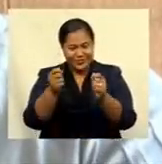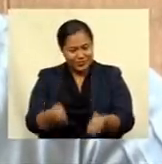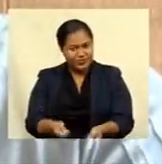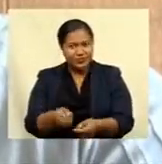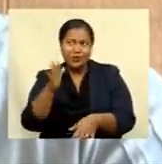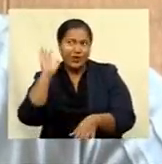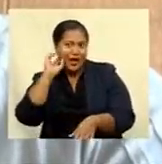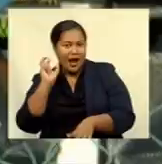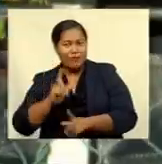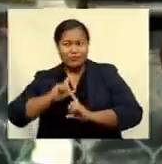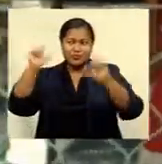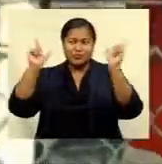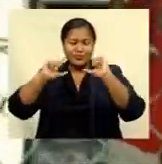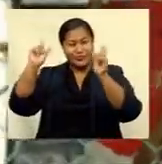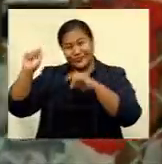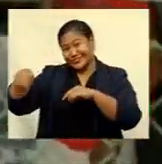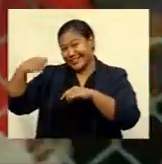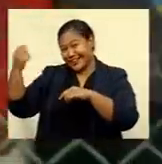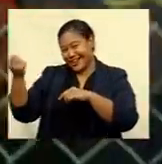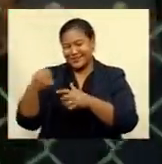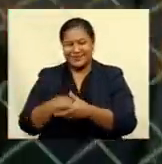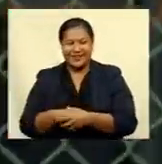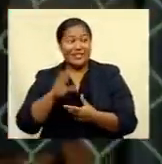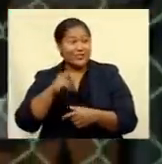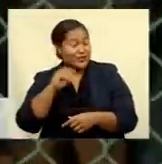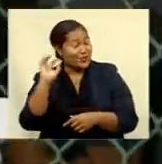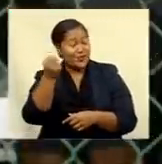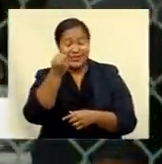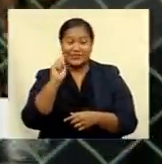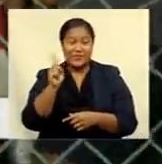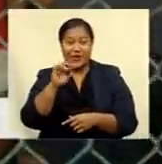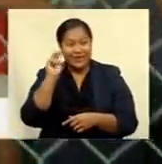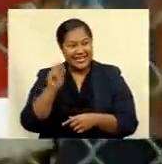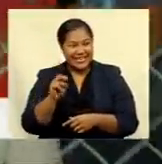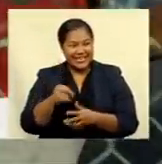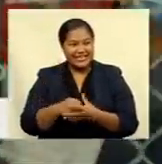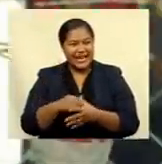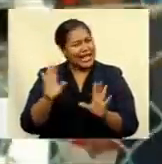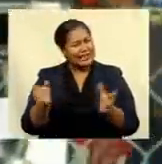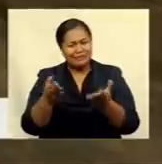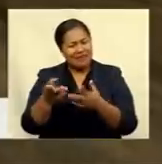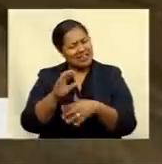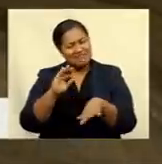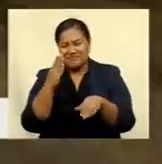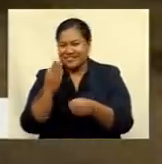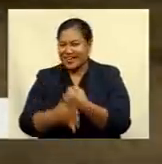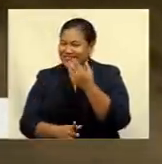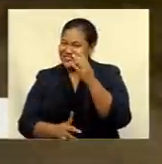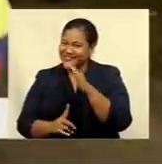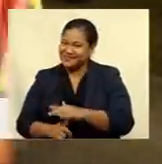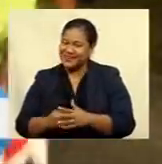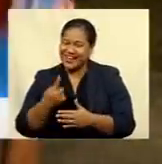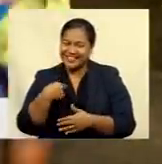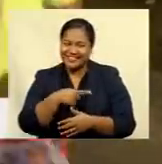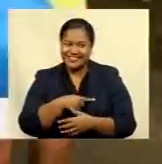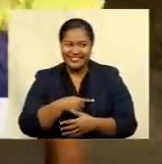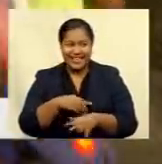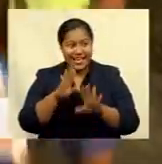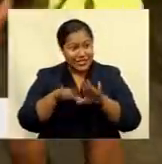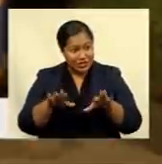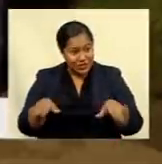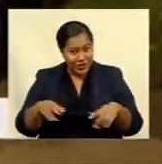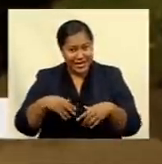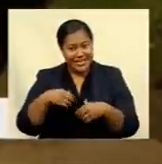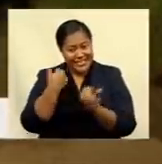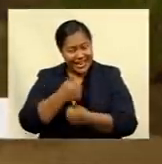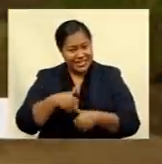our neighborhood. The win is exactly what we needed, and the players did not disappoint. Children joined their parents